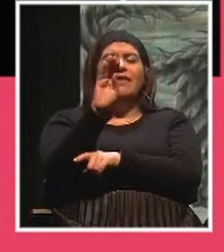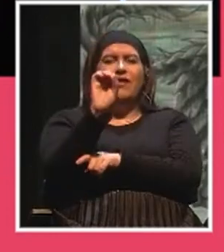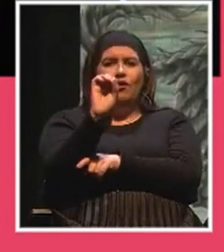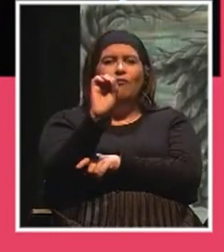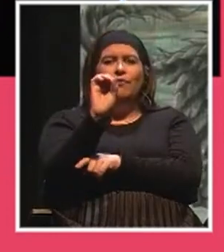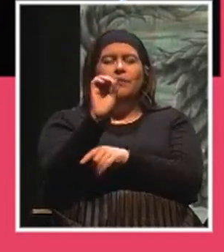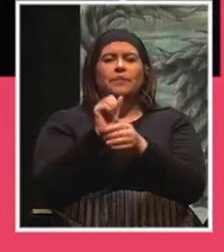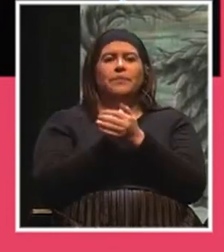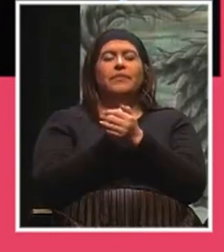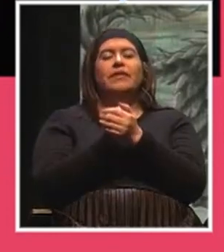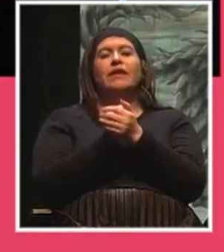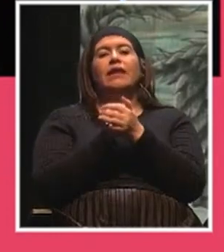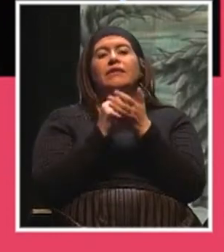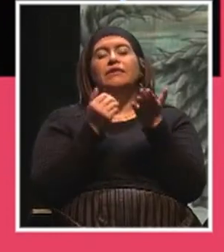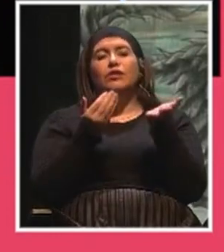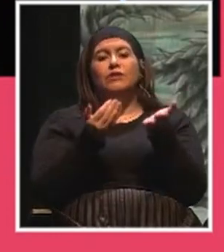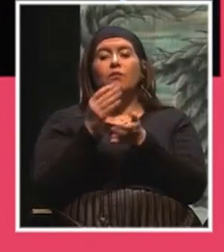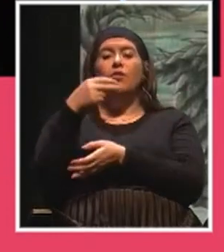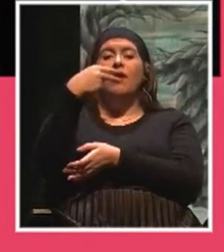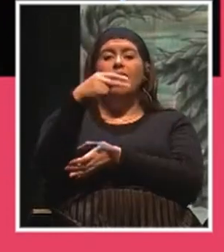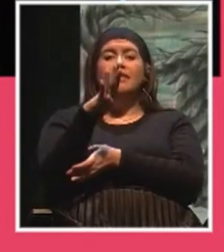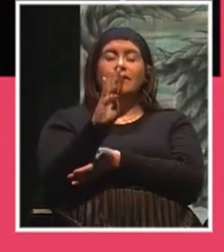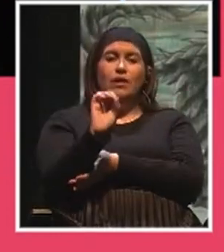Since HBO was a